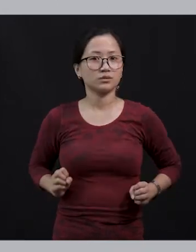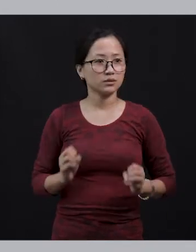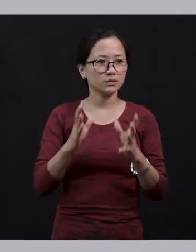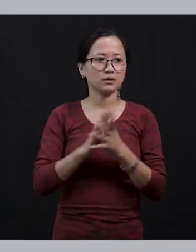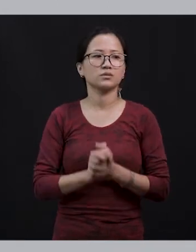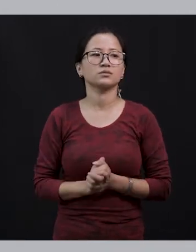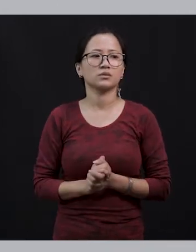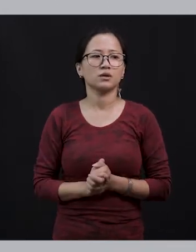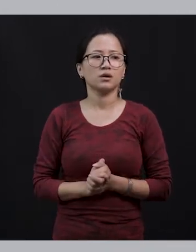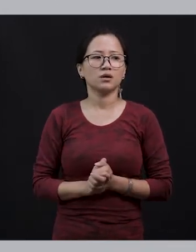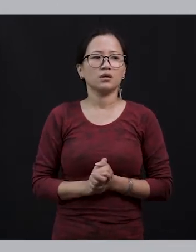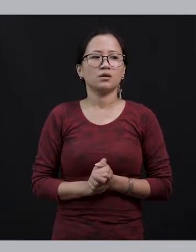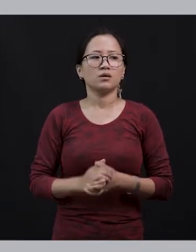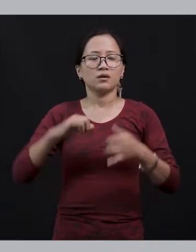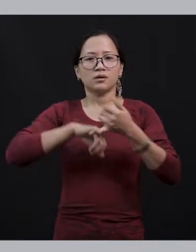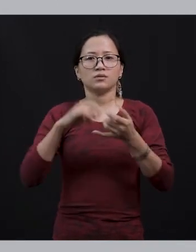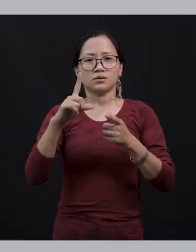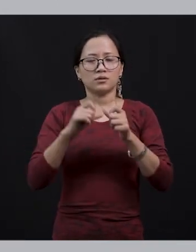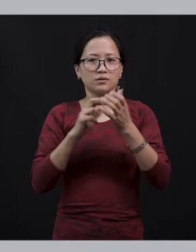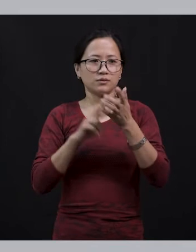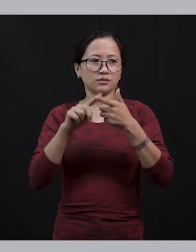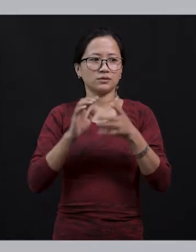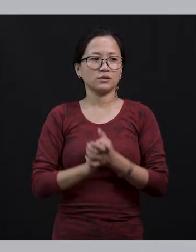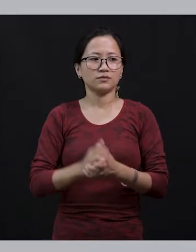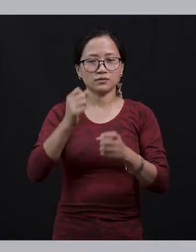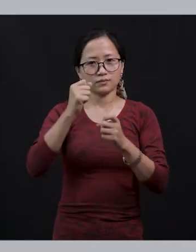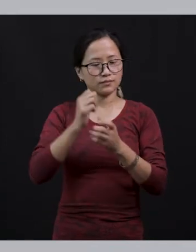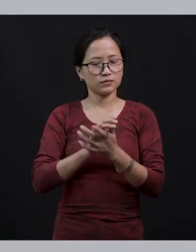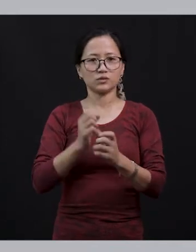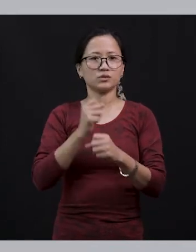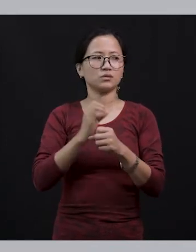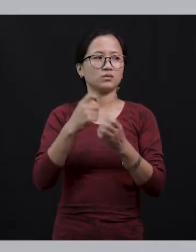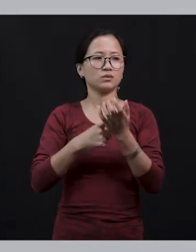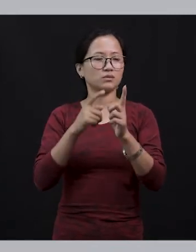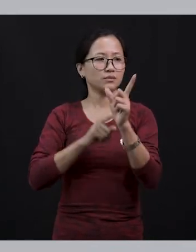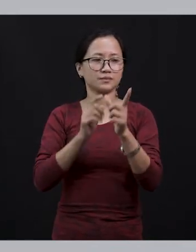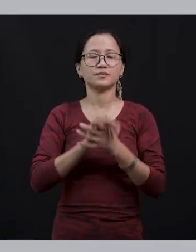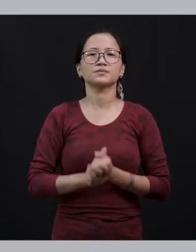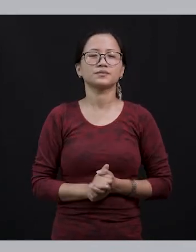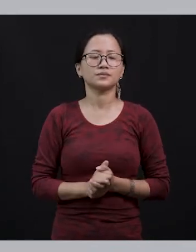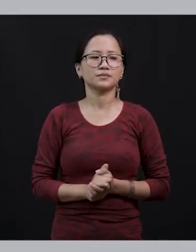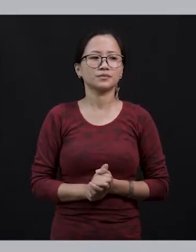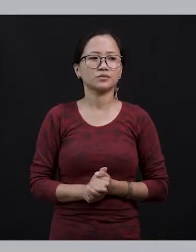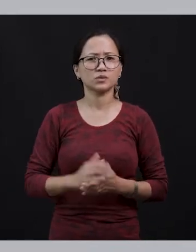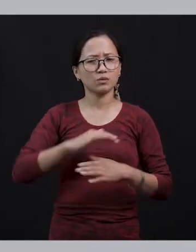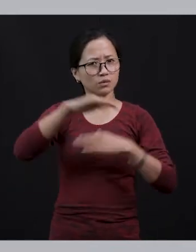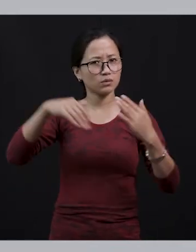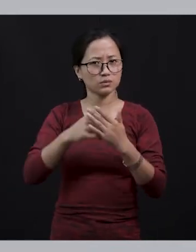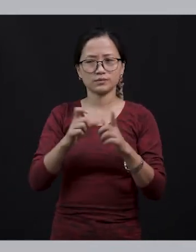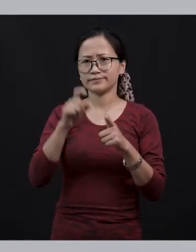this Qutubuddin Aibak was actually a slave of Gauri and hence started the slave dynasty. So the entire